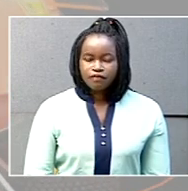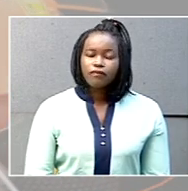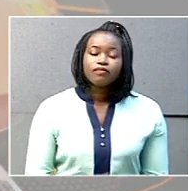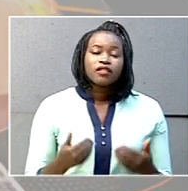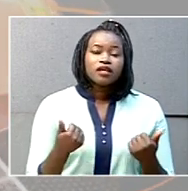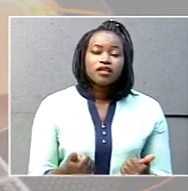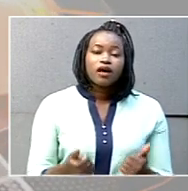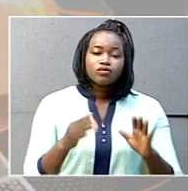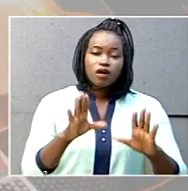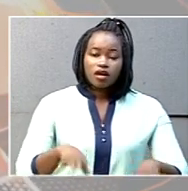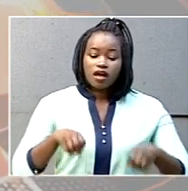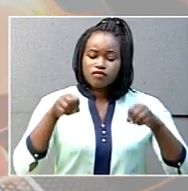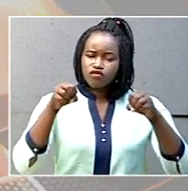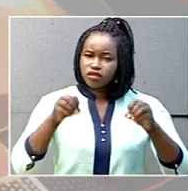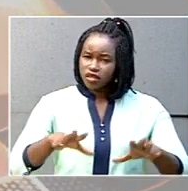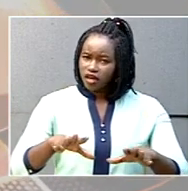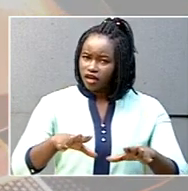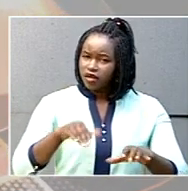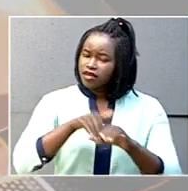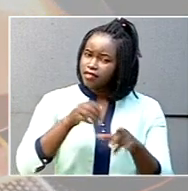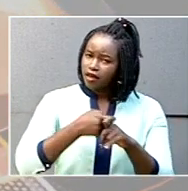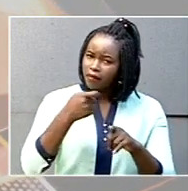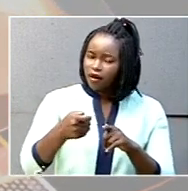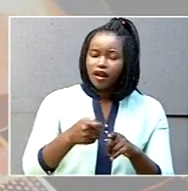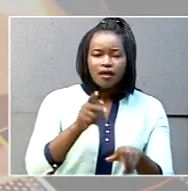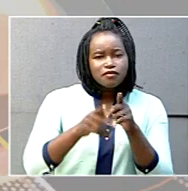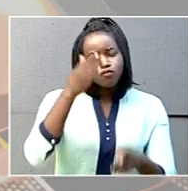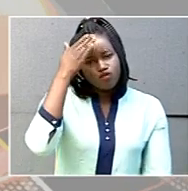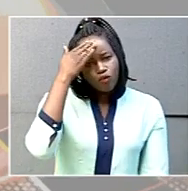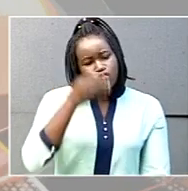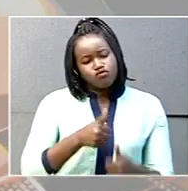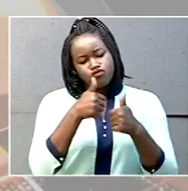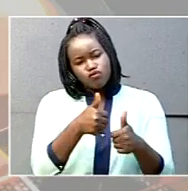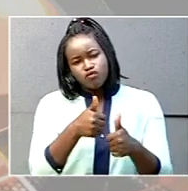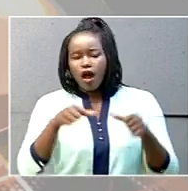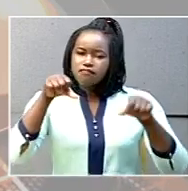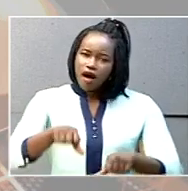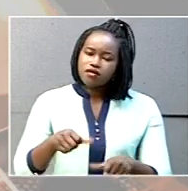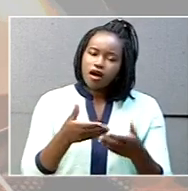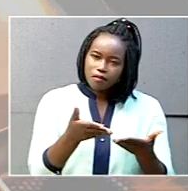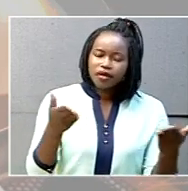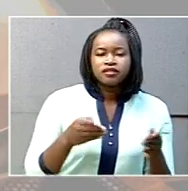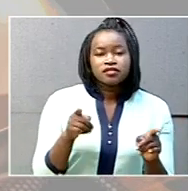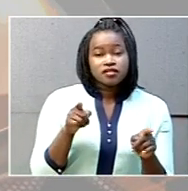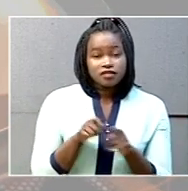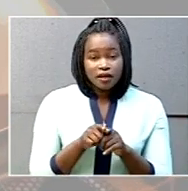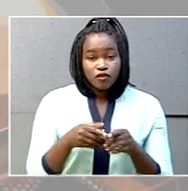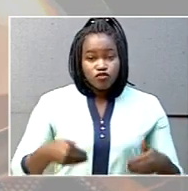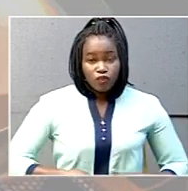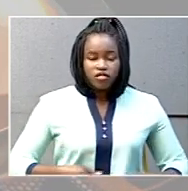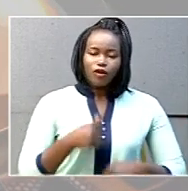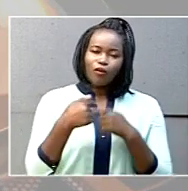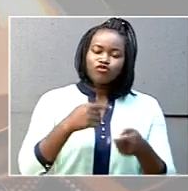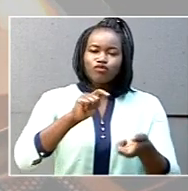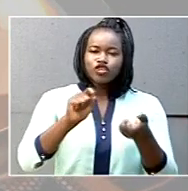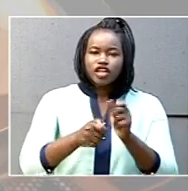Kamwokya, a Kampala suburb, is known for the good and bad reasons. Two young boys in the area are changing the face of Kamwokya and turning it